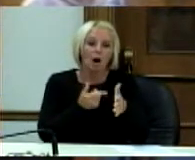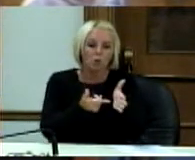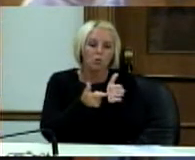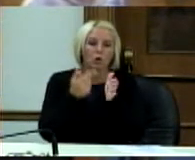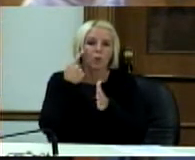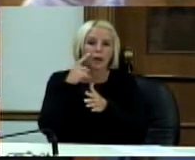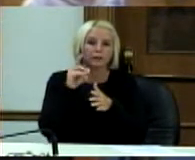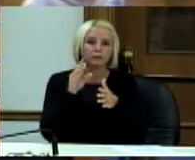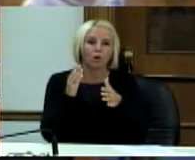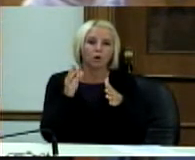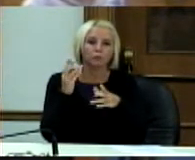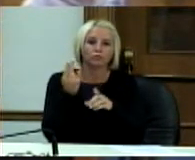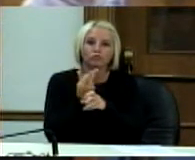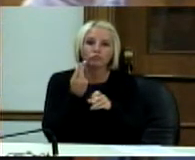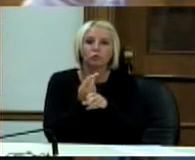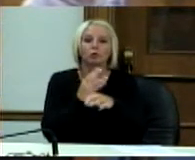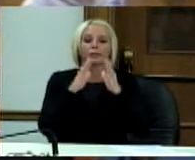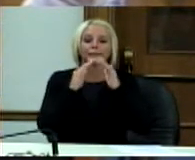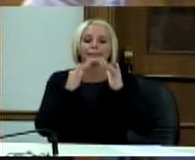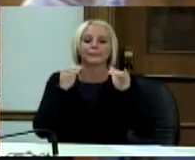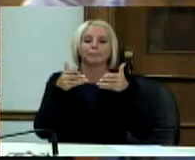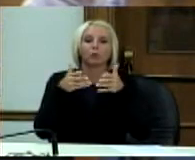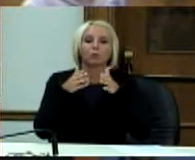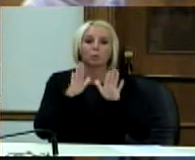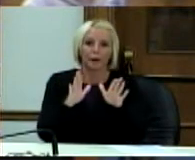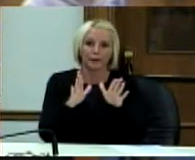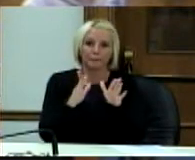implementing RTI in a more systematic way,